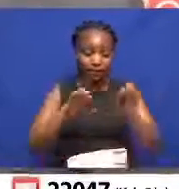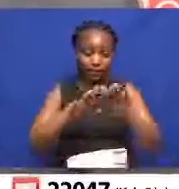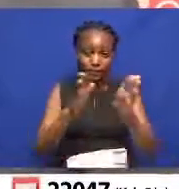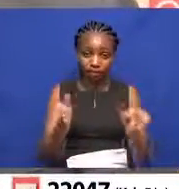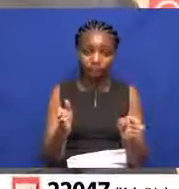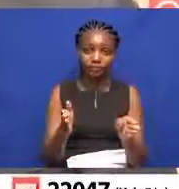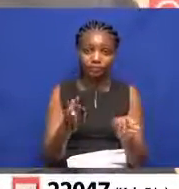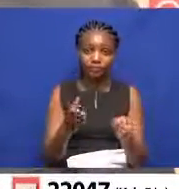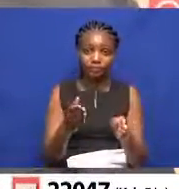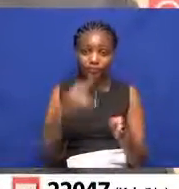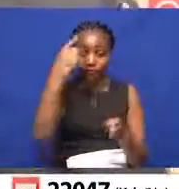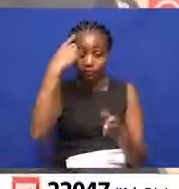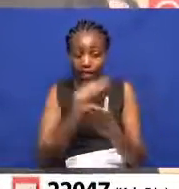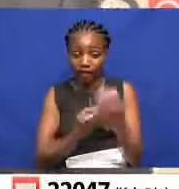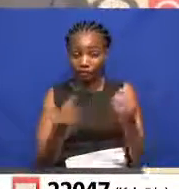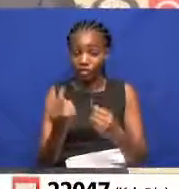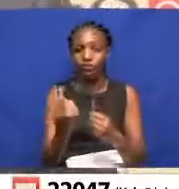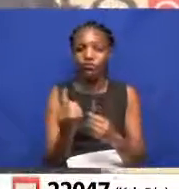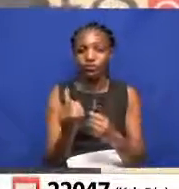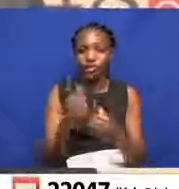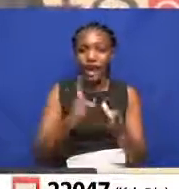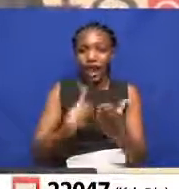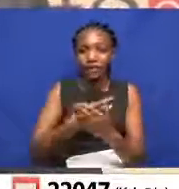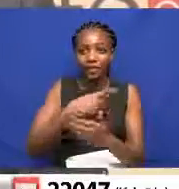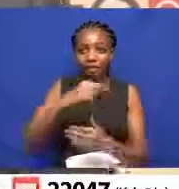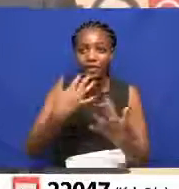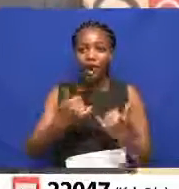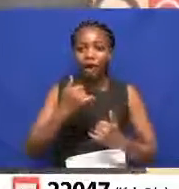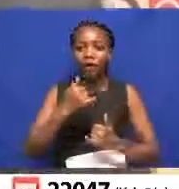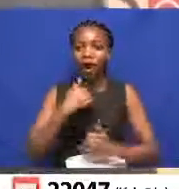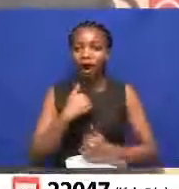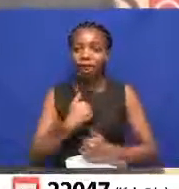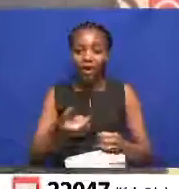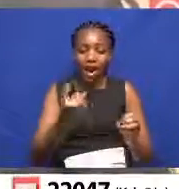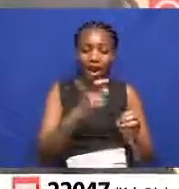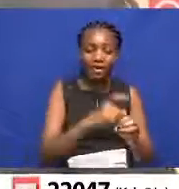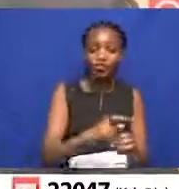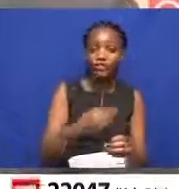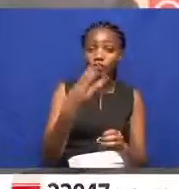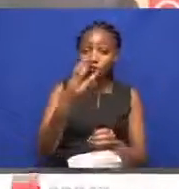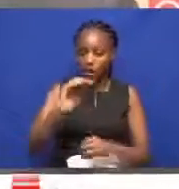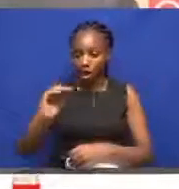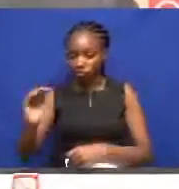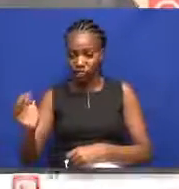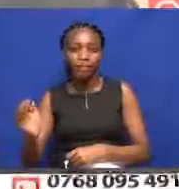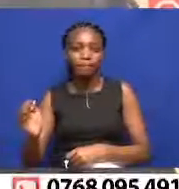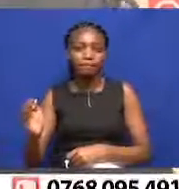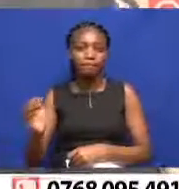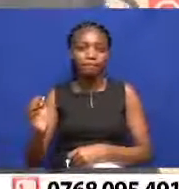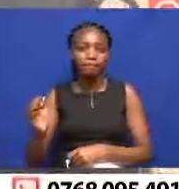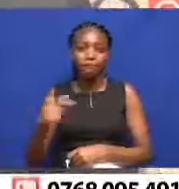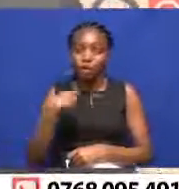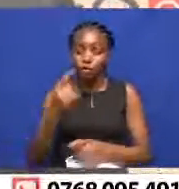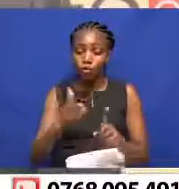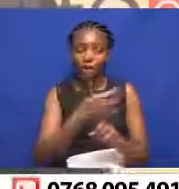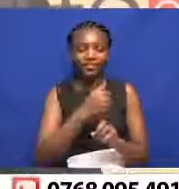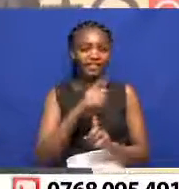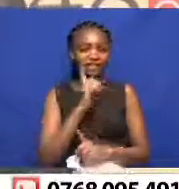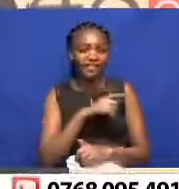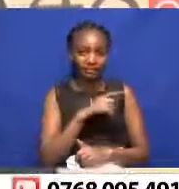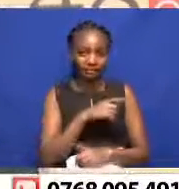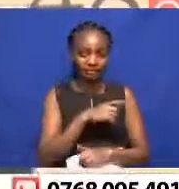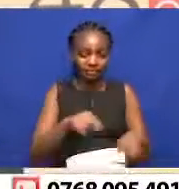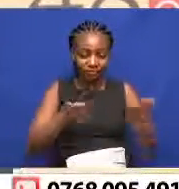in isolation facilities. We now have an additional 4 counties who have attained the threshold, bring